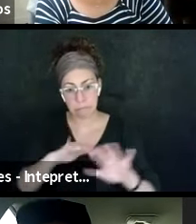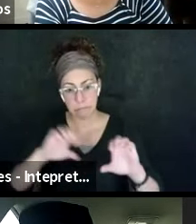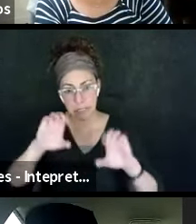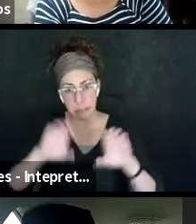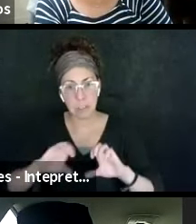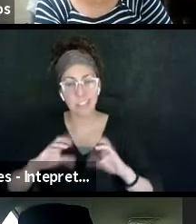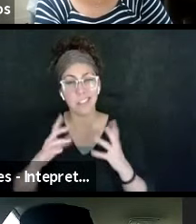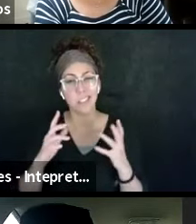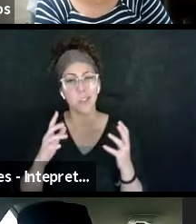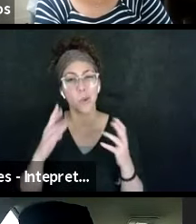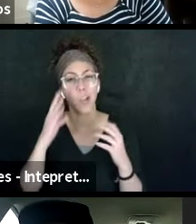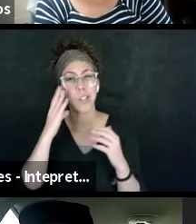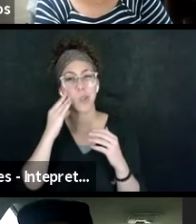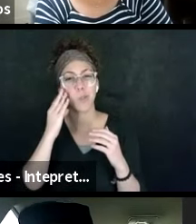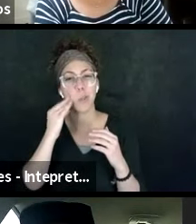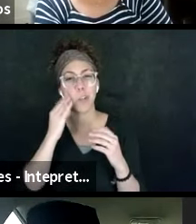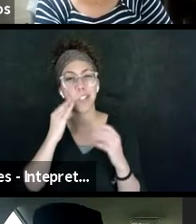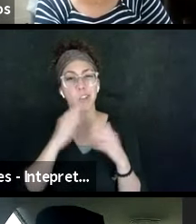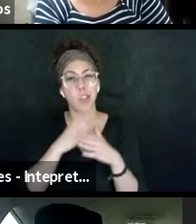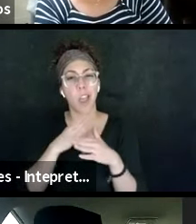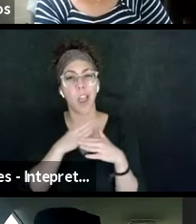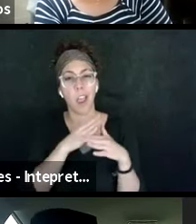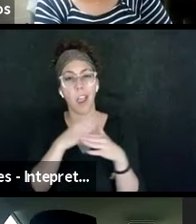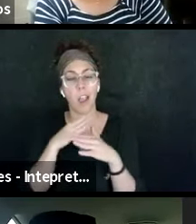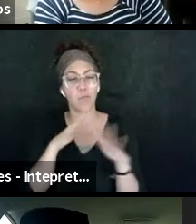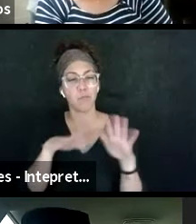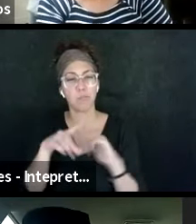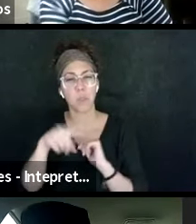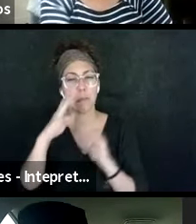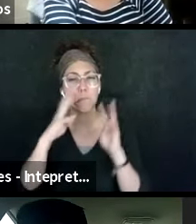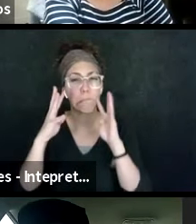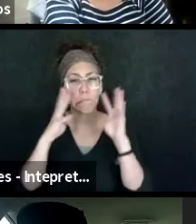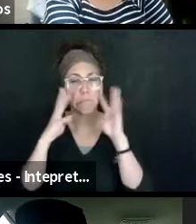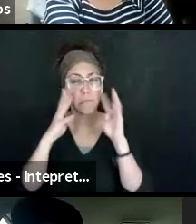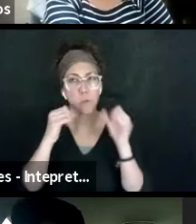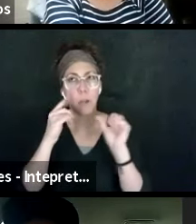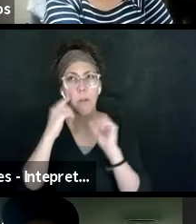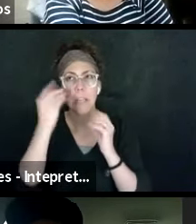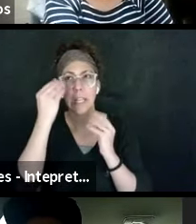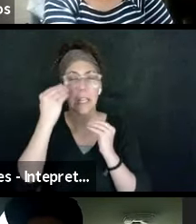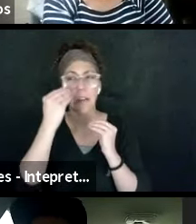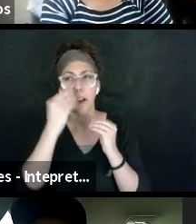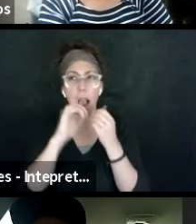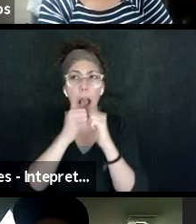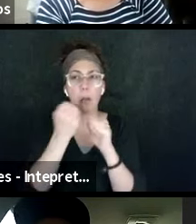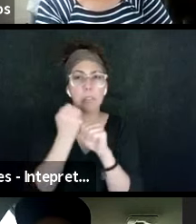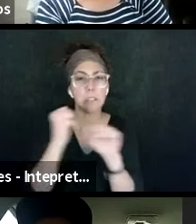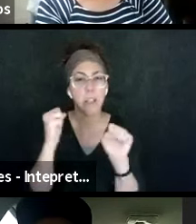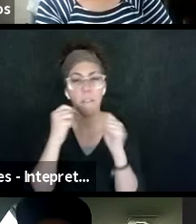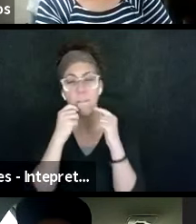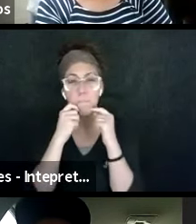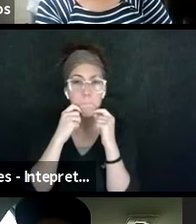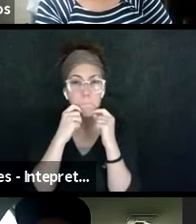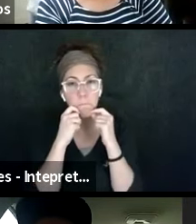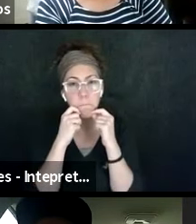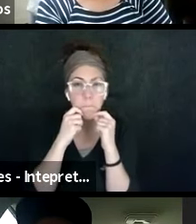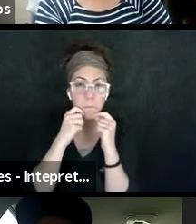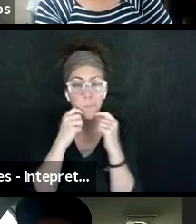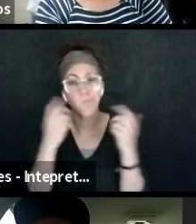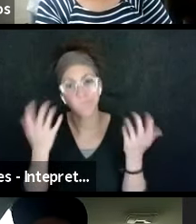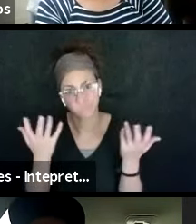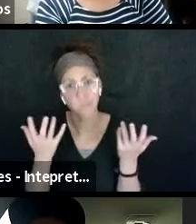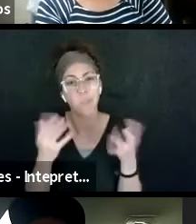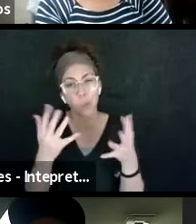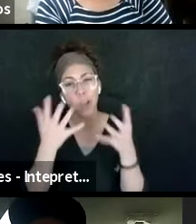So they've been very creative in coming up with ways to deliver the core elements of the class to make